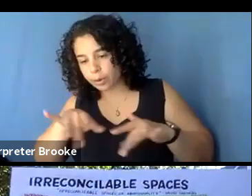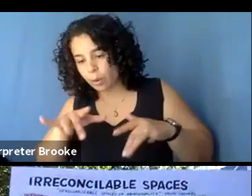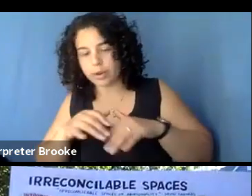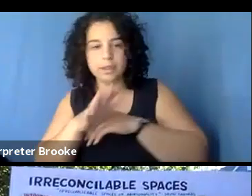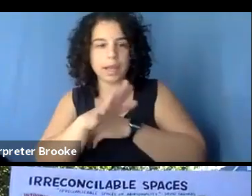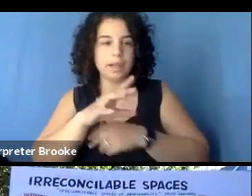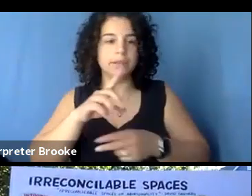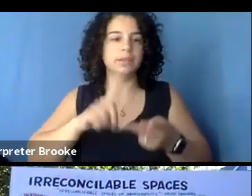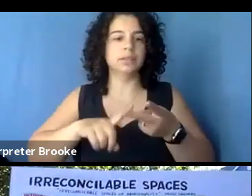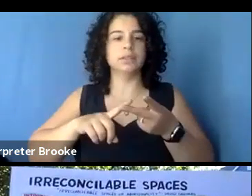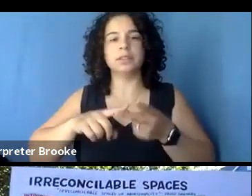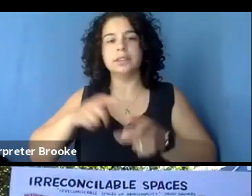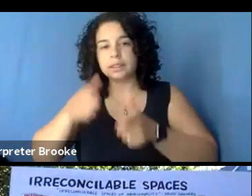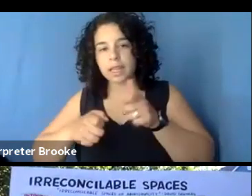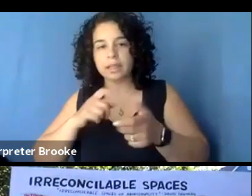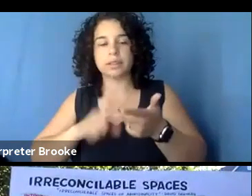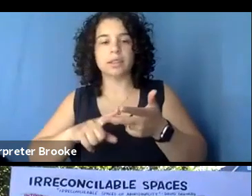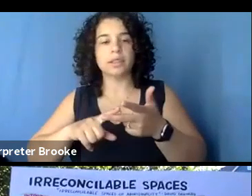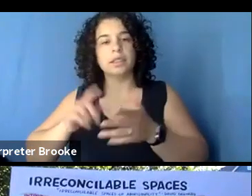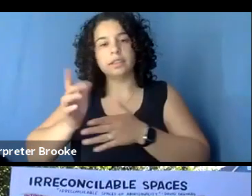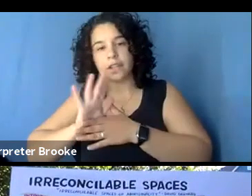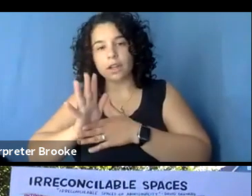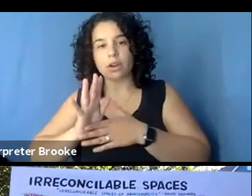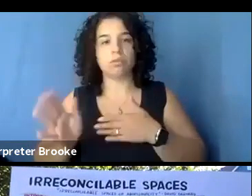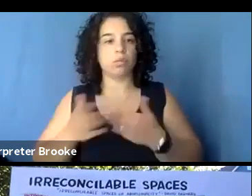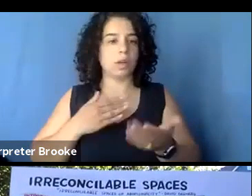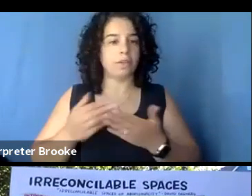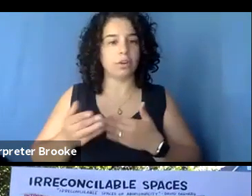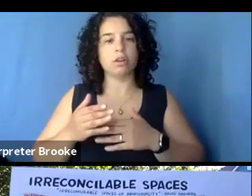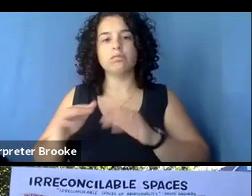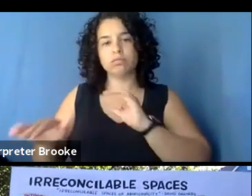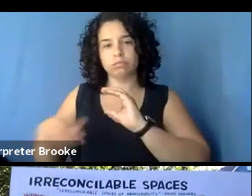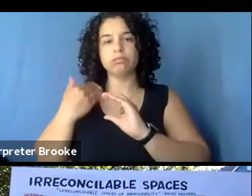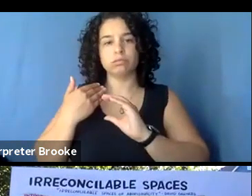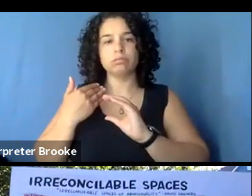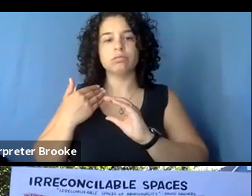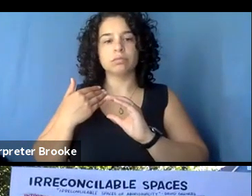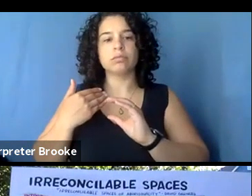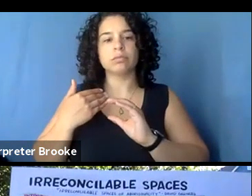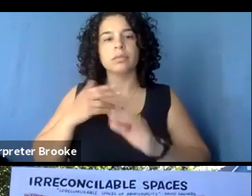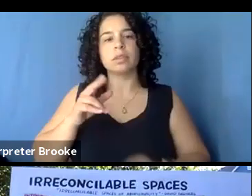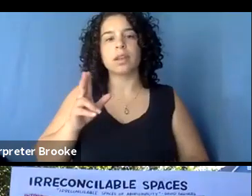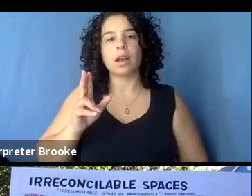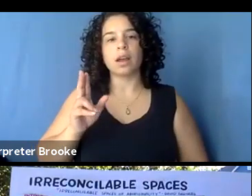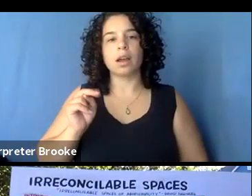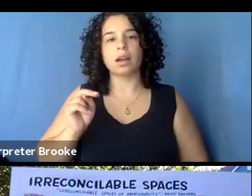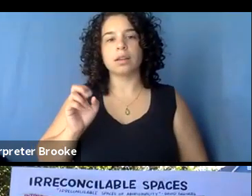it's a text file, whatever, to email that to